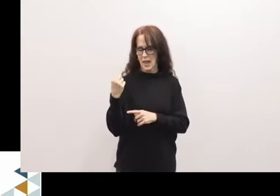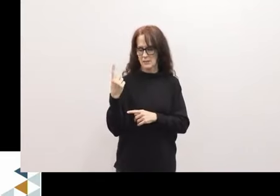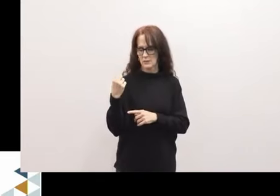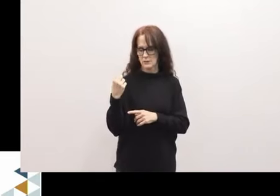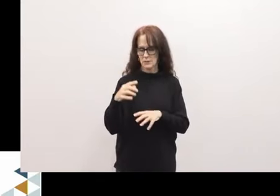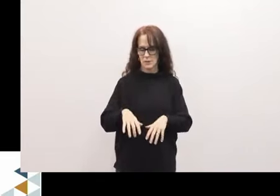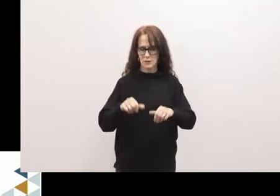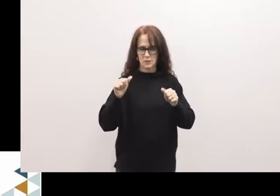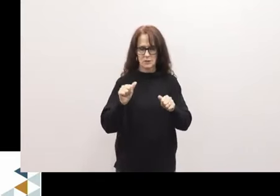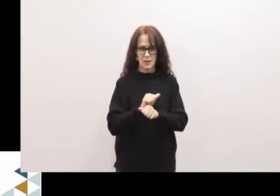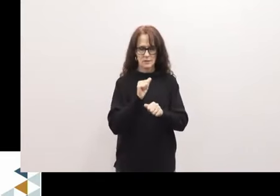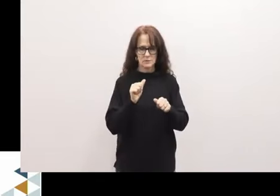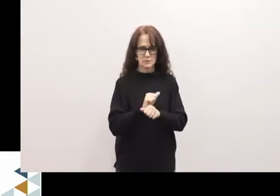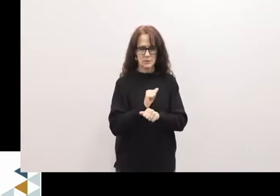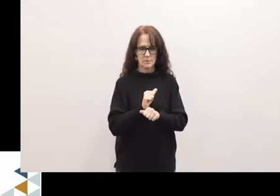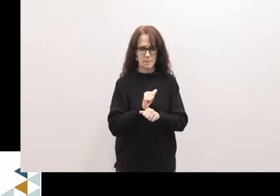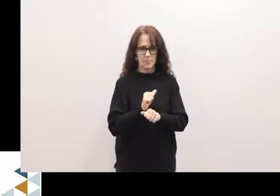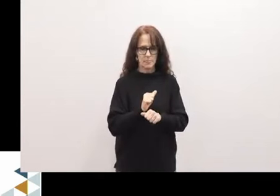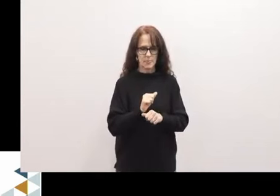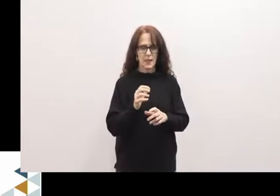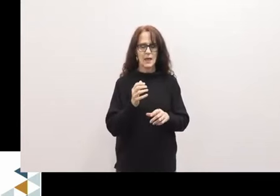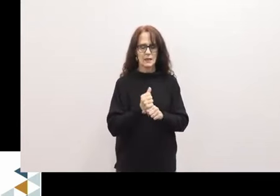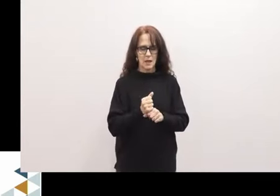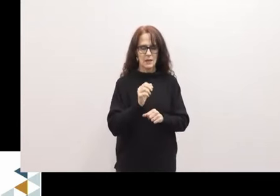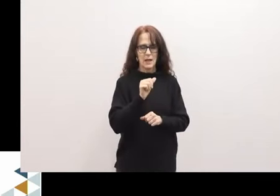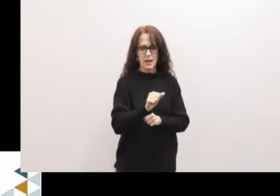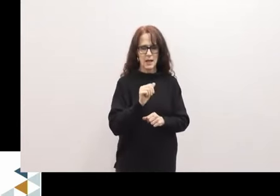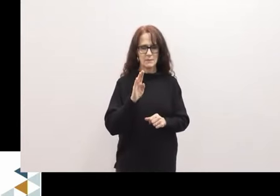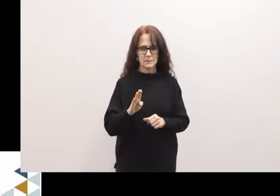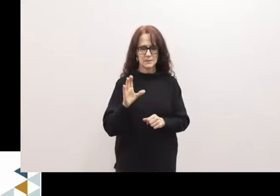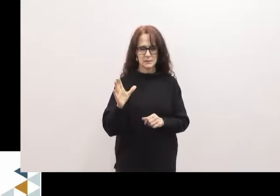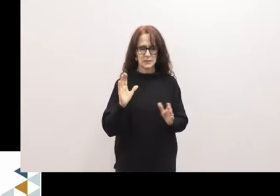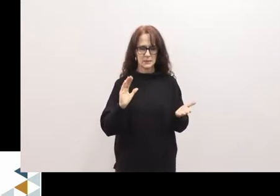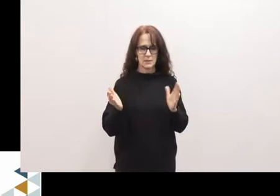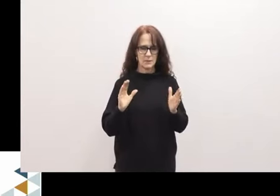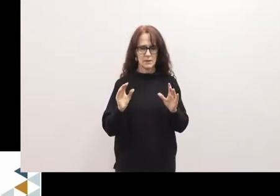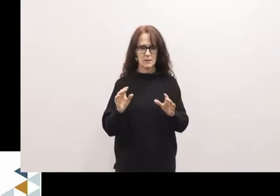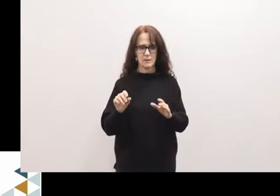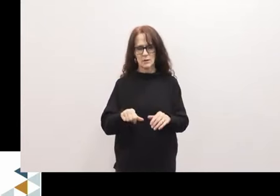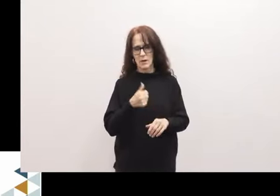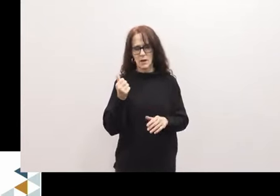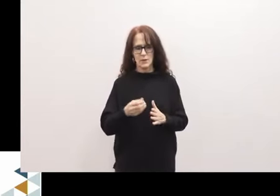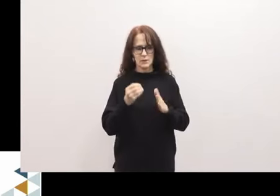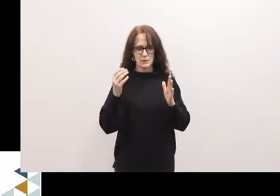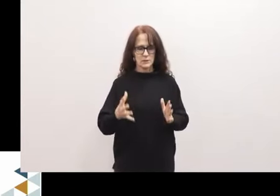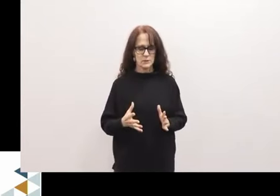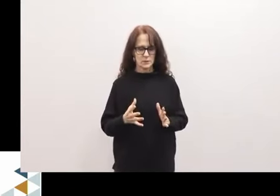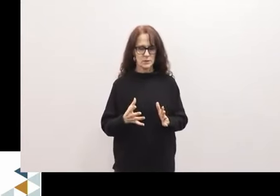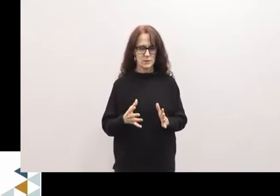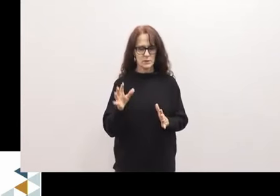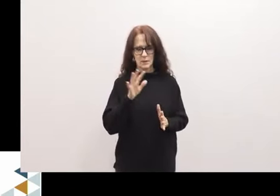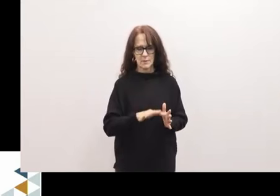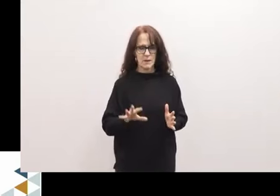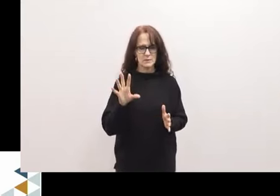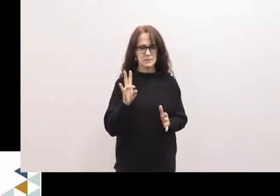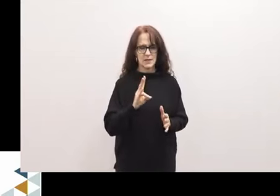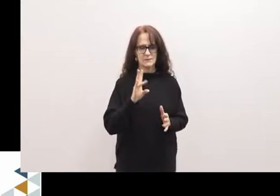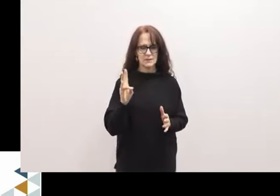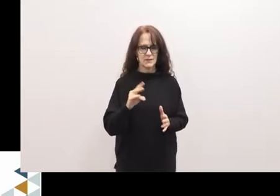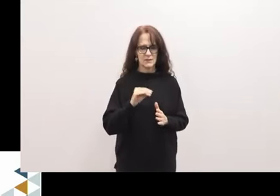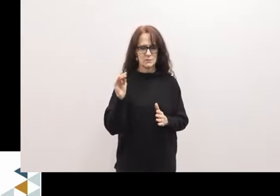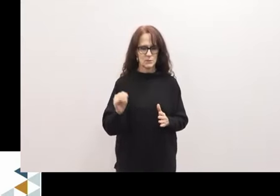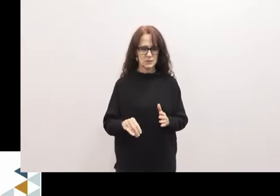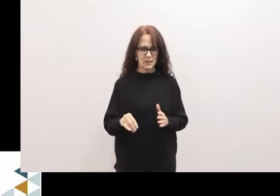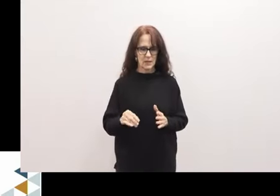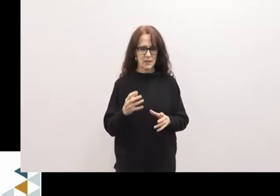took algebra got that A, B, or C. Compared to all other students, there was about 77% of them